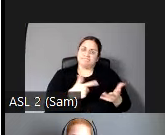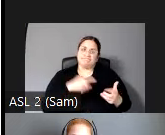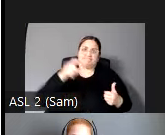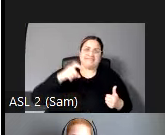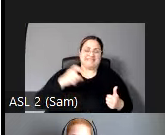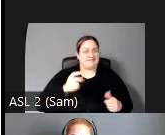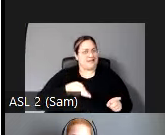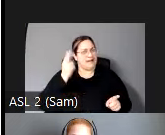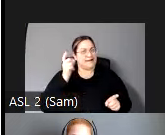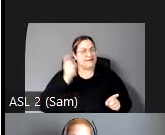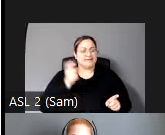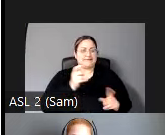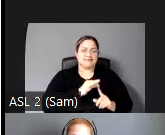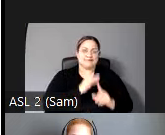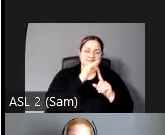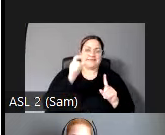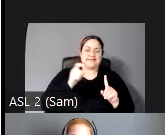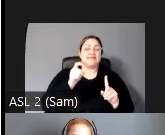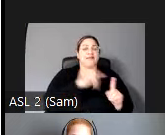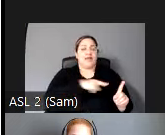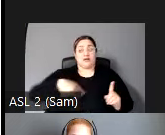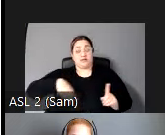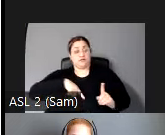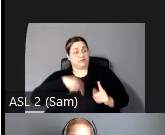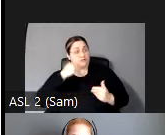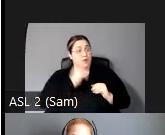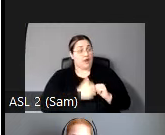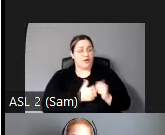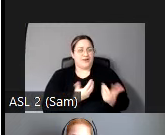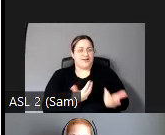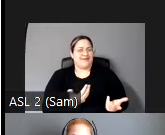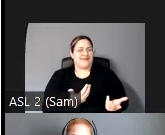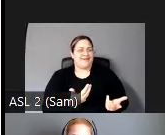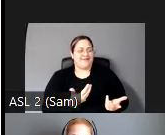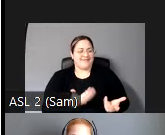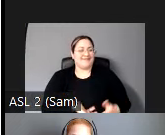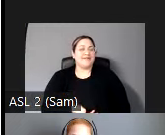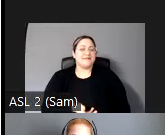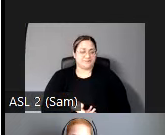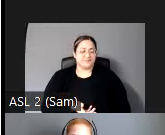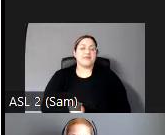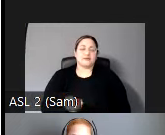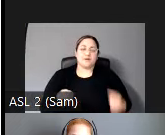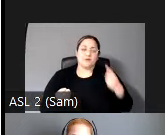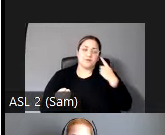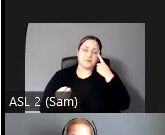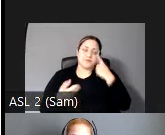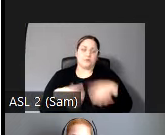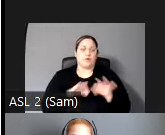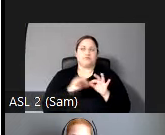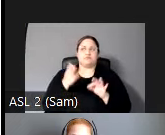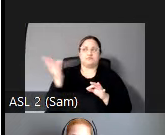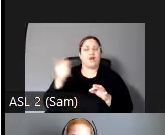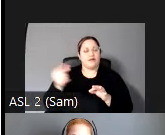that's good, but it's quite a bit different when you're actually trying to interact and learn. So we really need to do better.